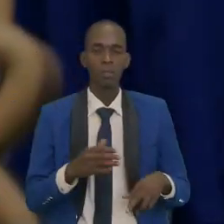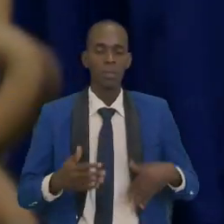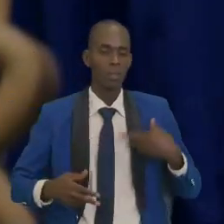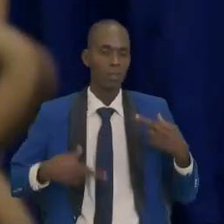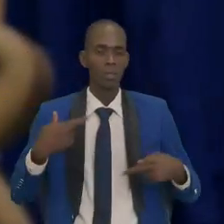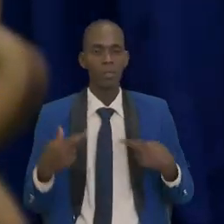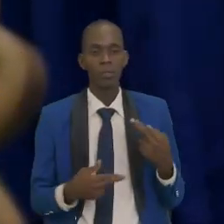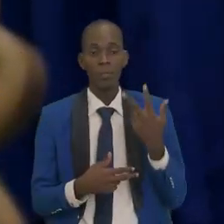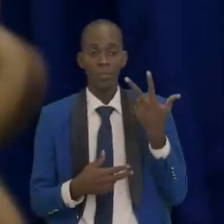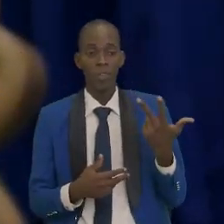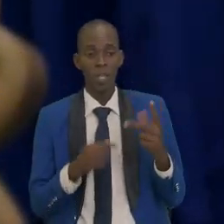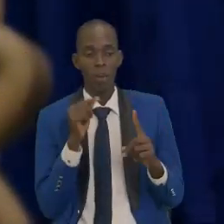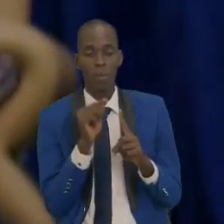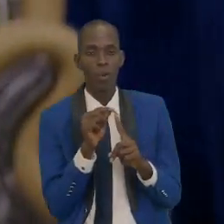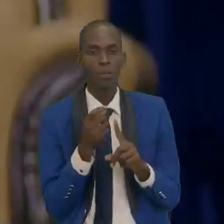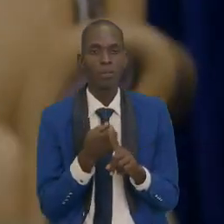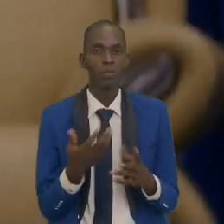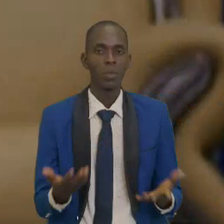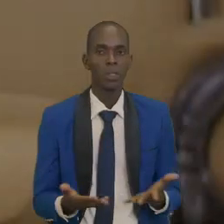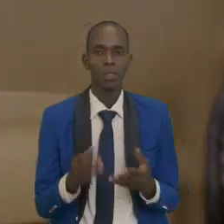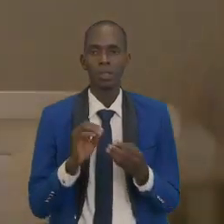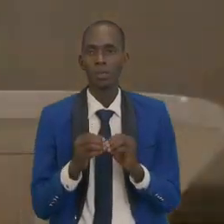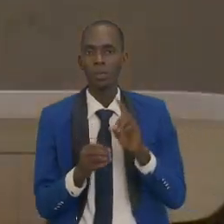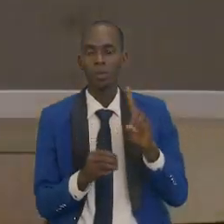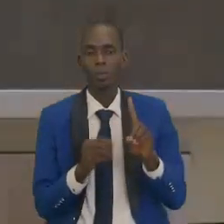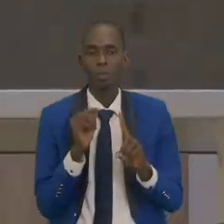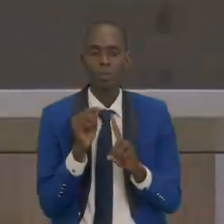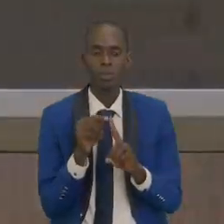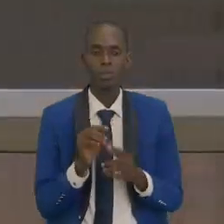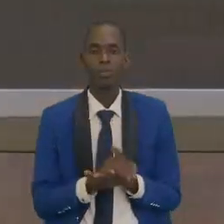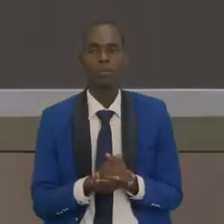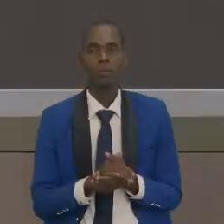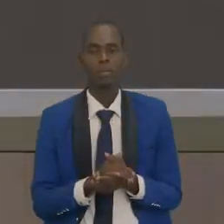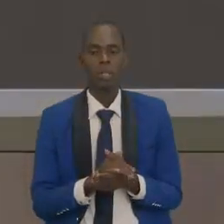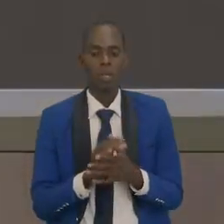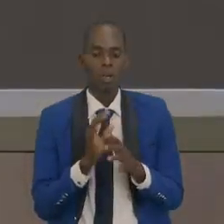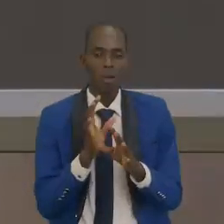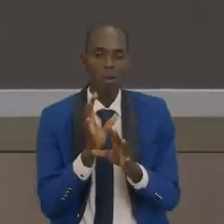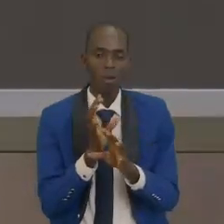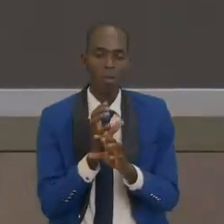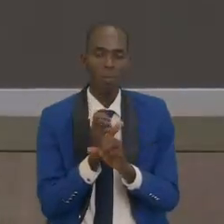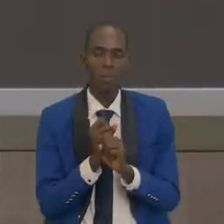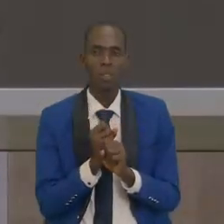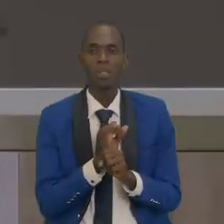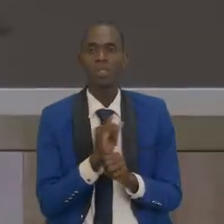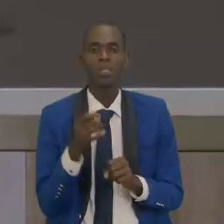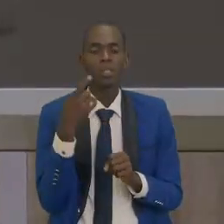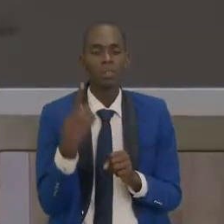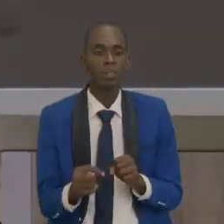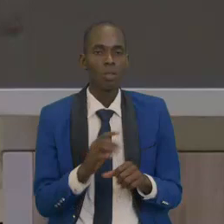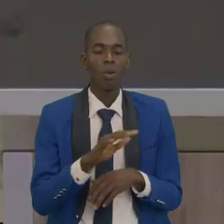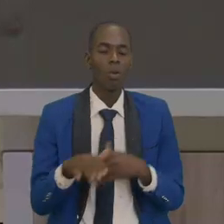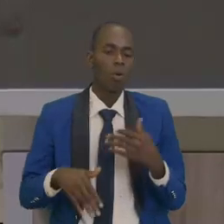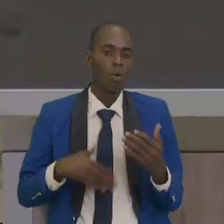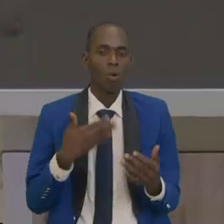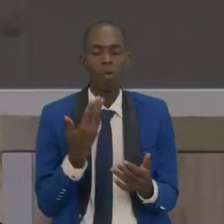things were looking at number one obtaining the all-sufficient faith